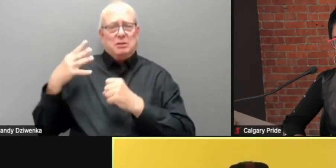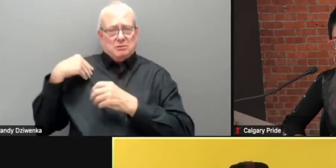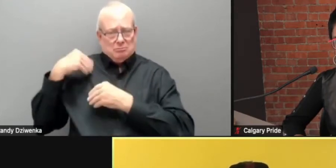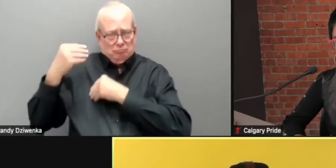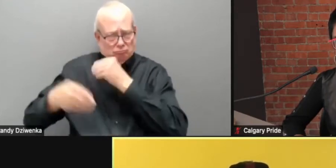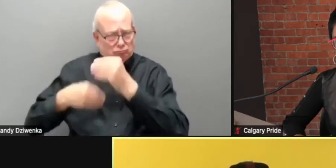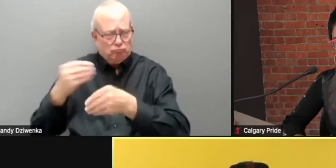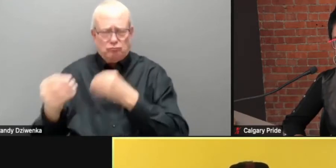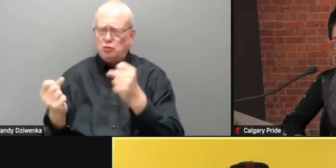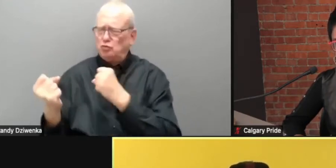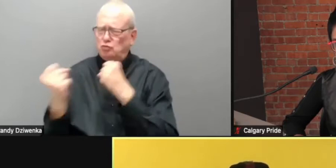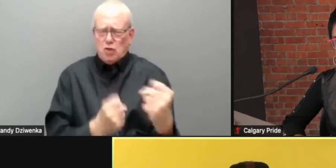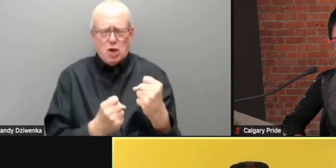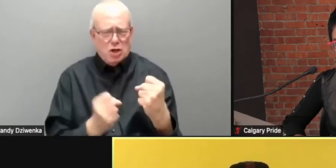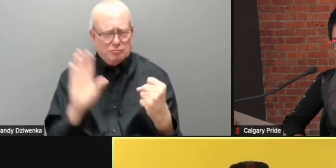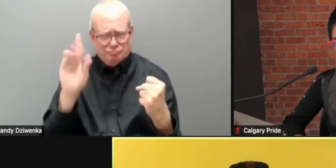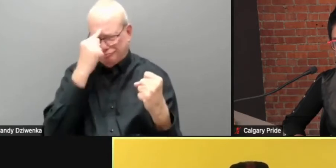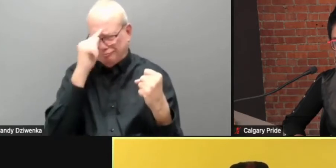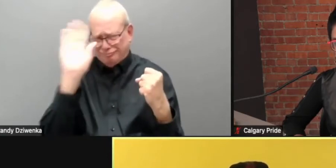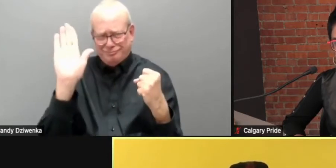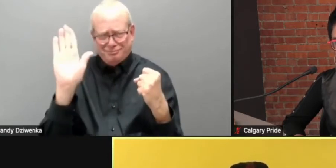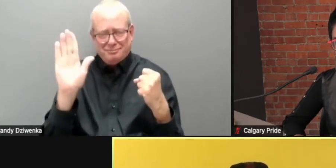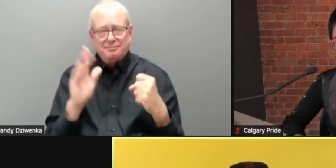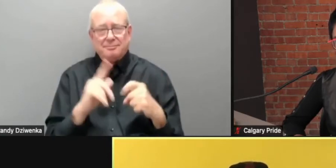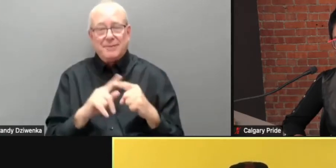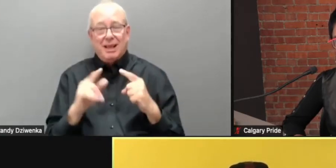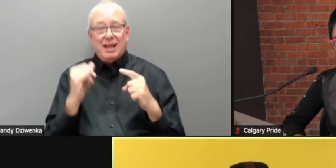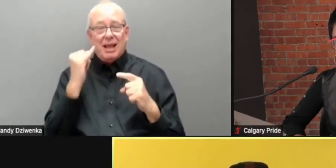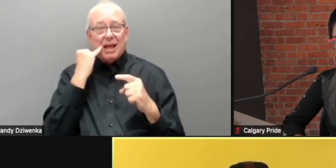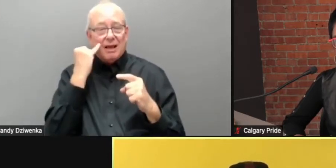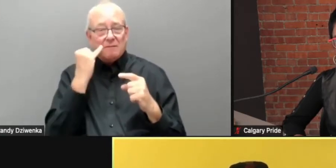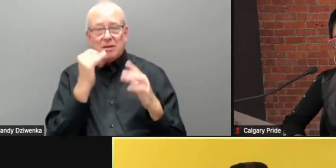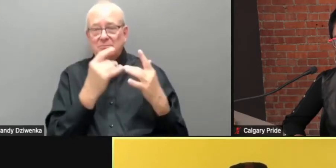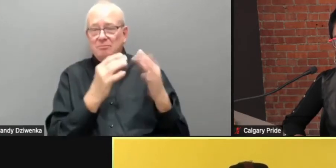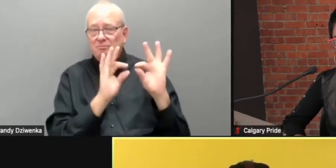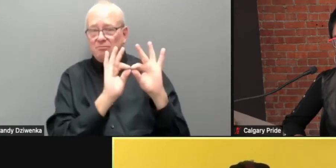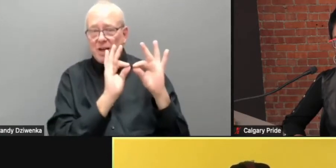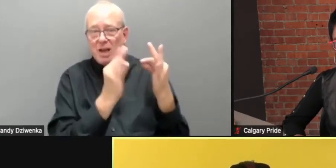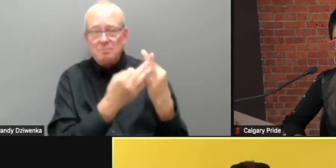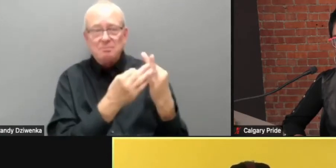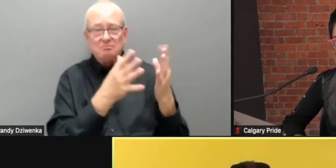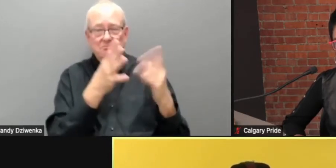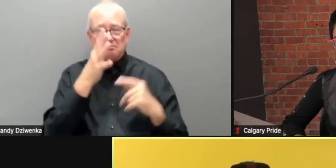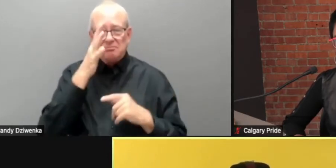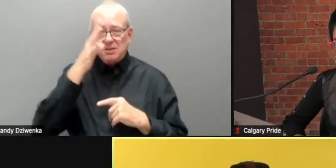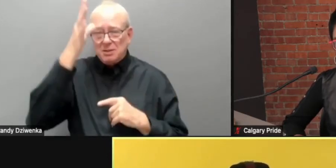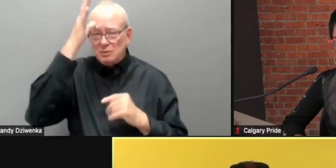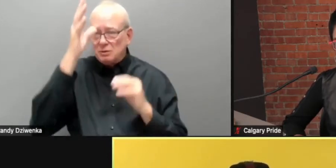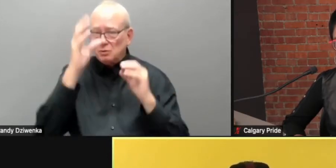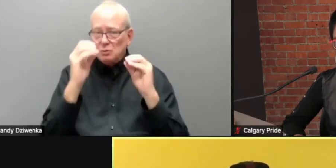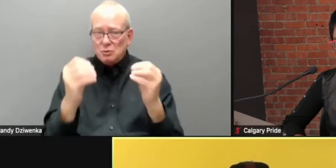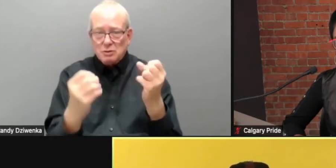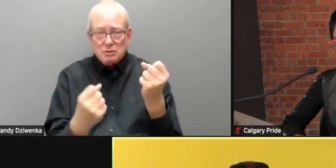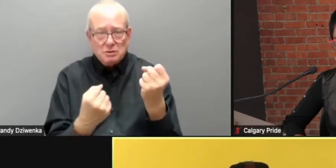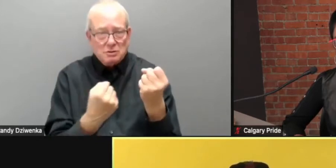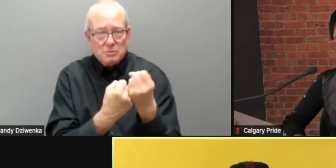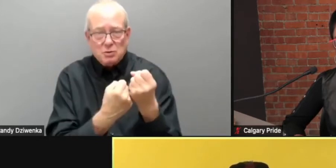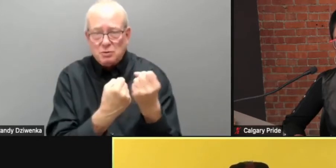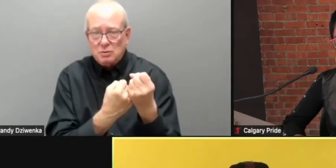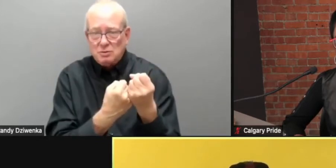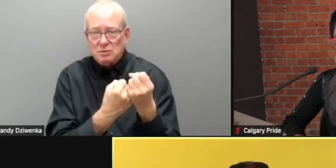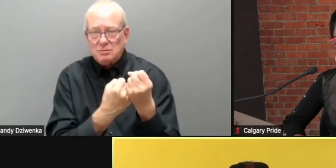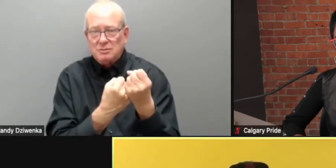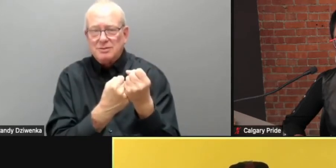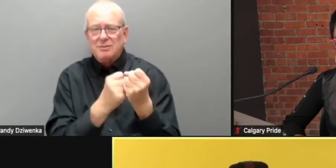the biological family, we tend to form our own non-biological family, from people who